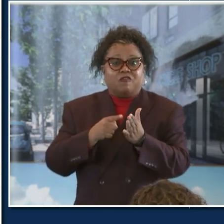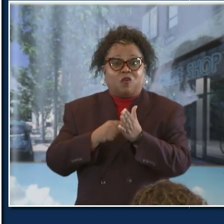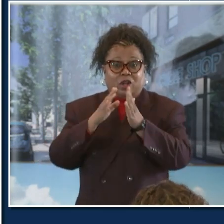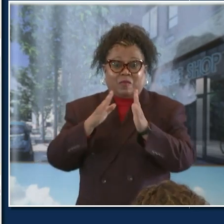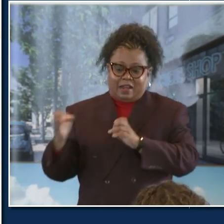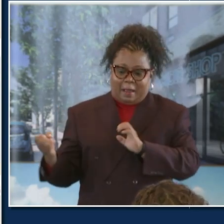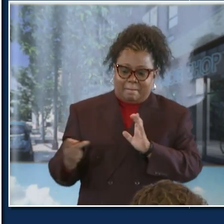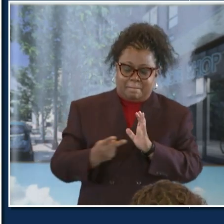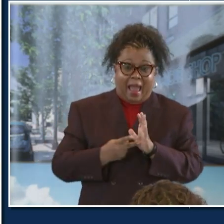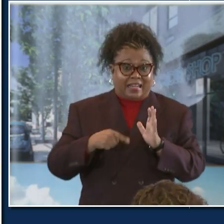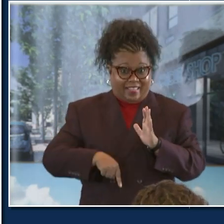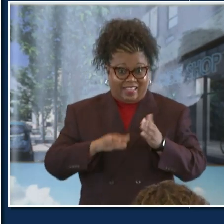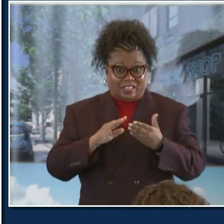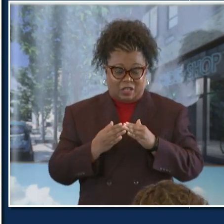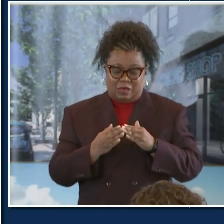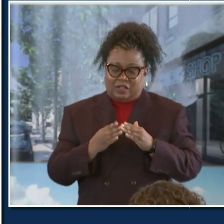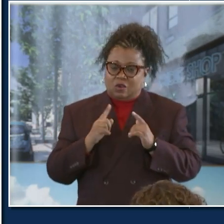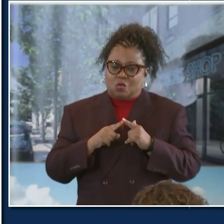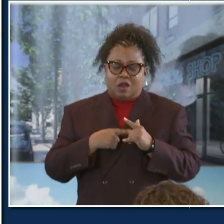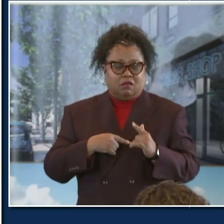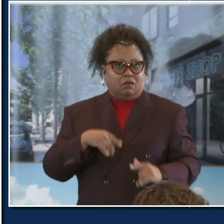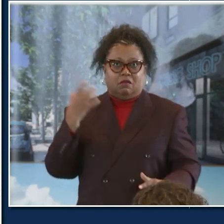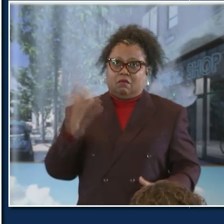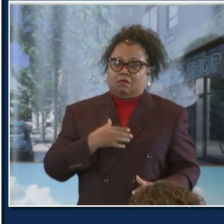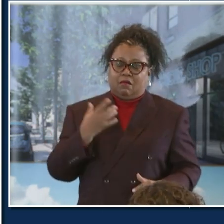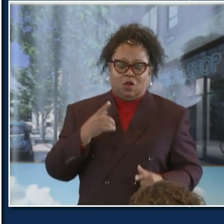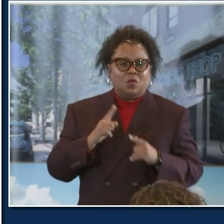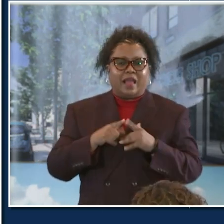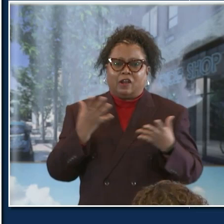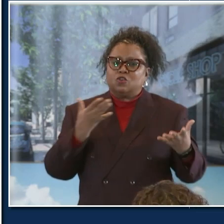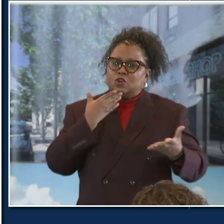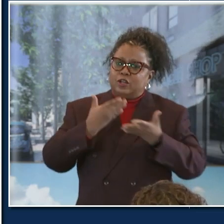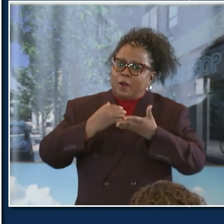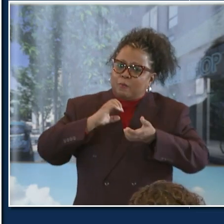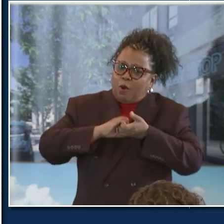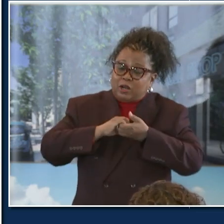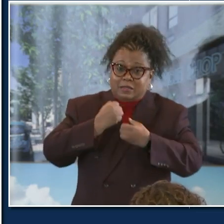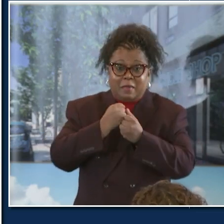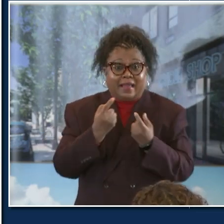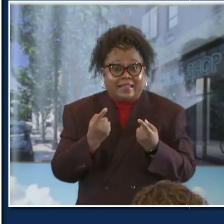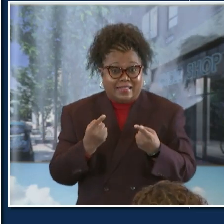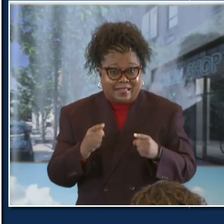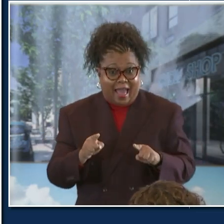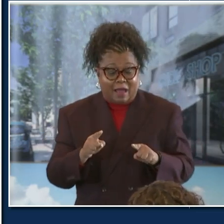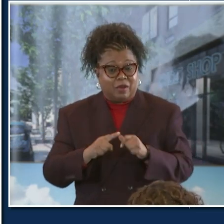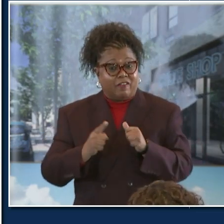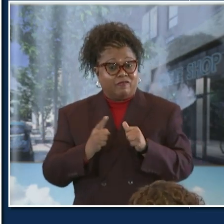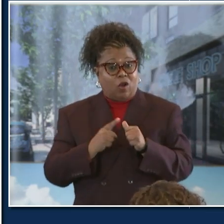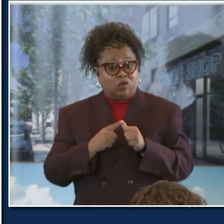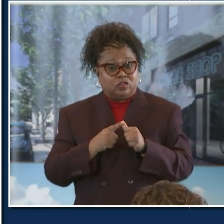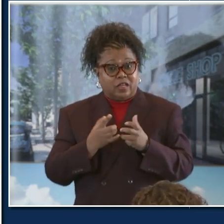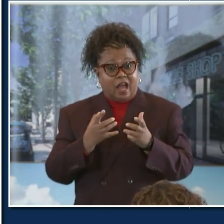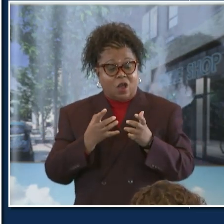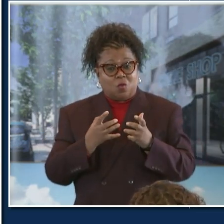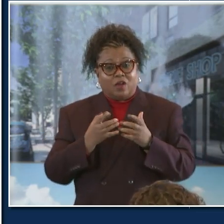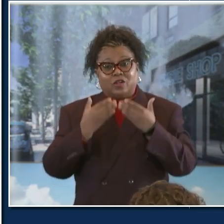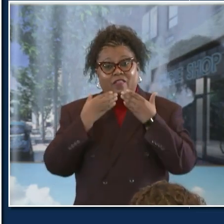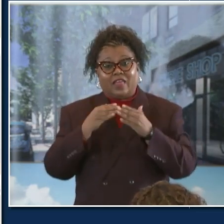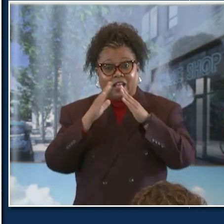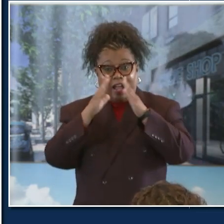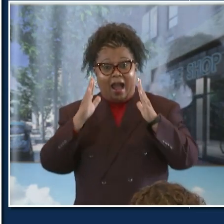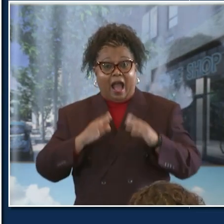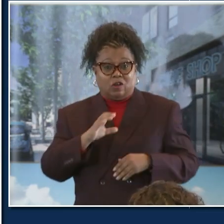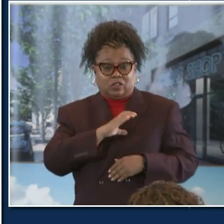housing back to this community were insurmountable, but we had some great partners in making this happen. First, I want to thank our